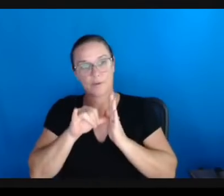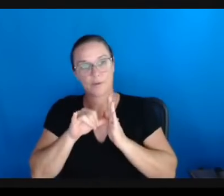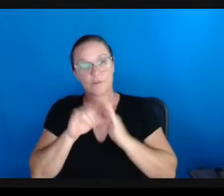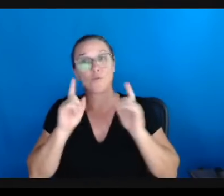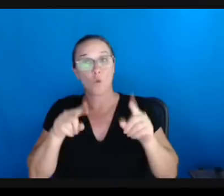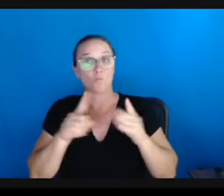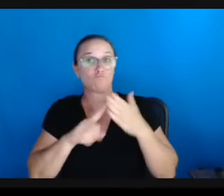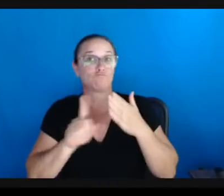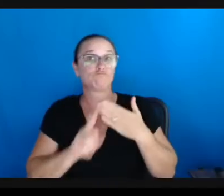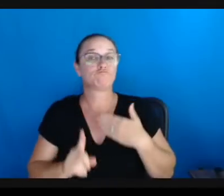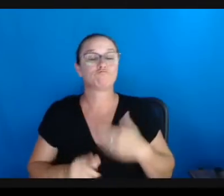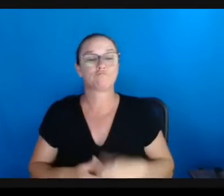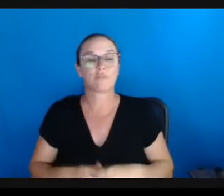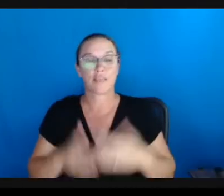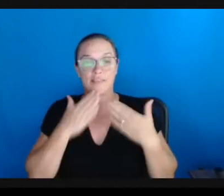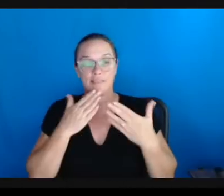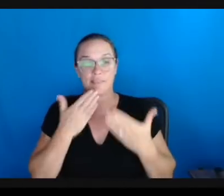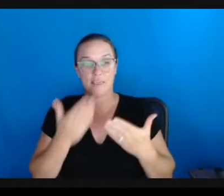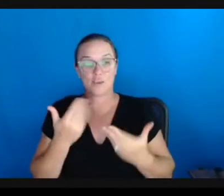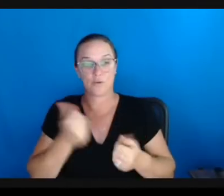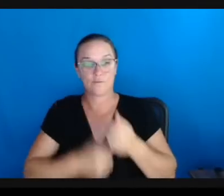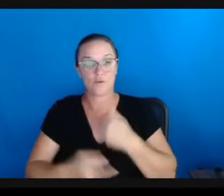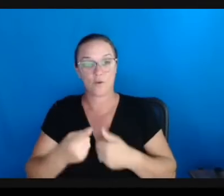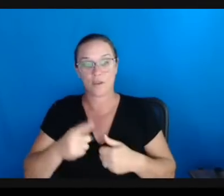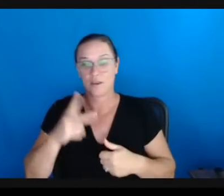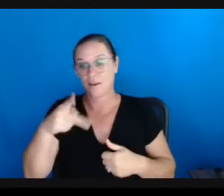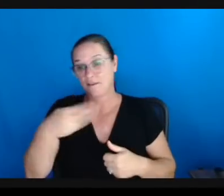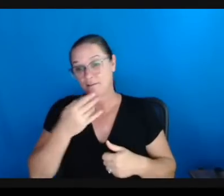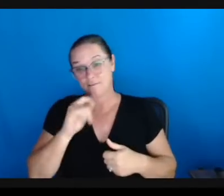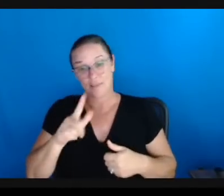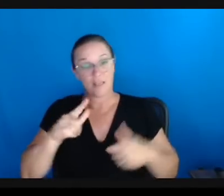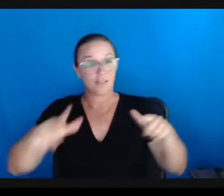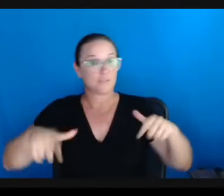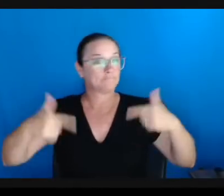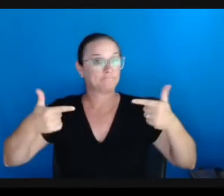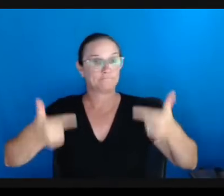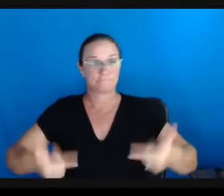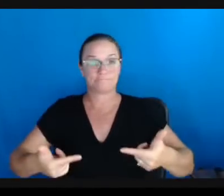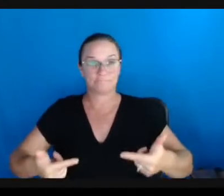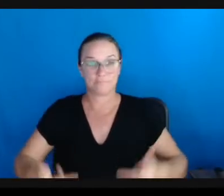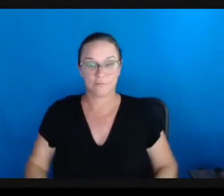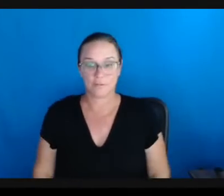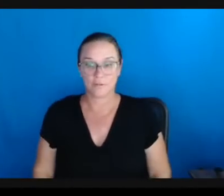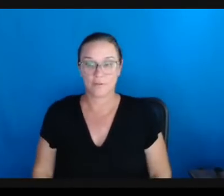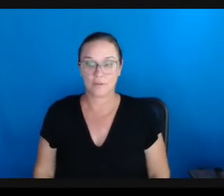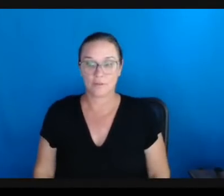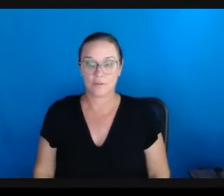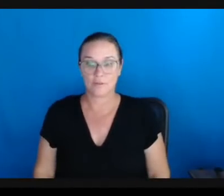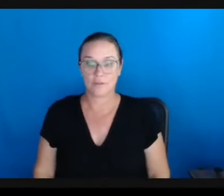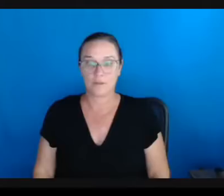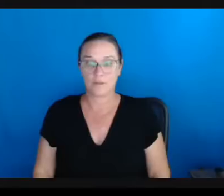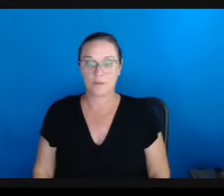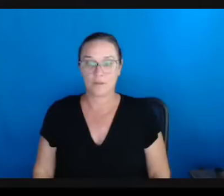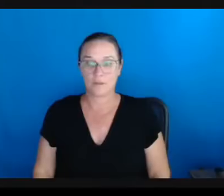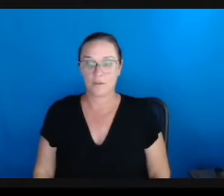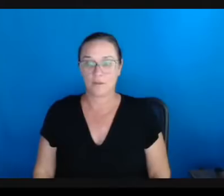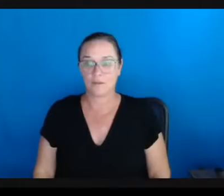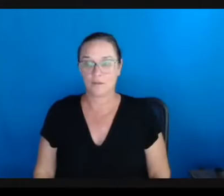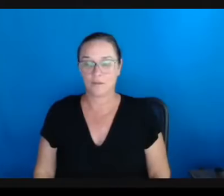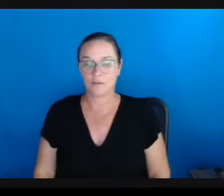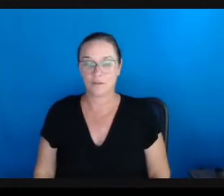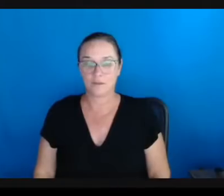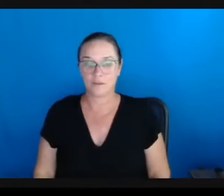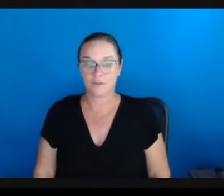out. Thanks again, everybody. And Phil, it's all yours. All right, thank you. And so let's turn to